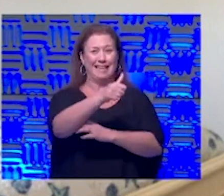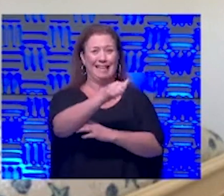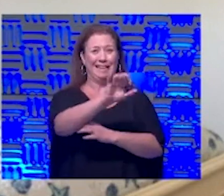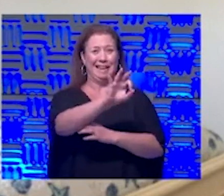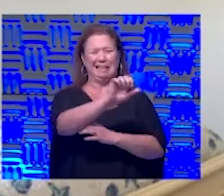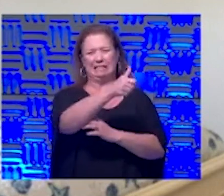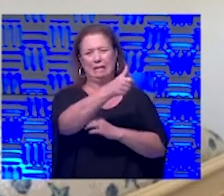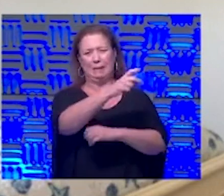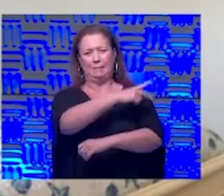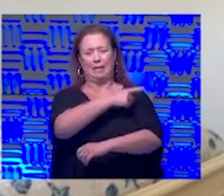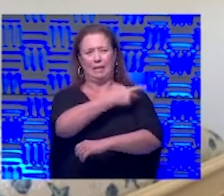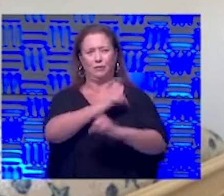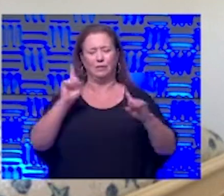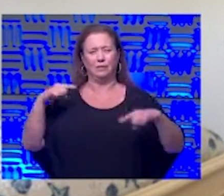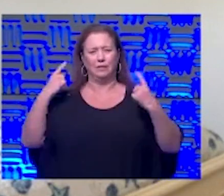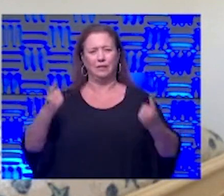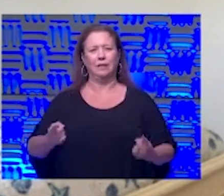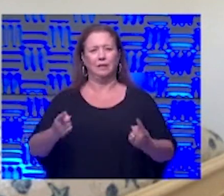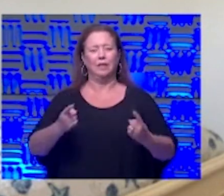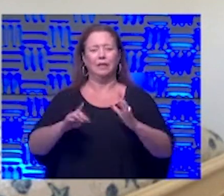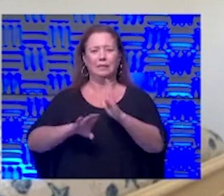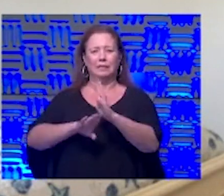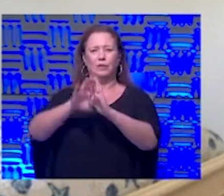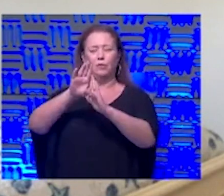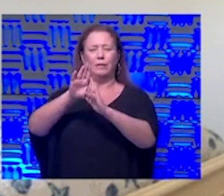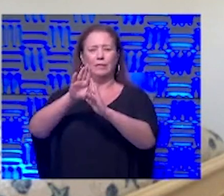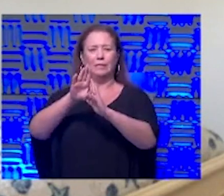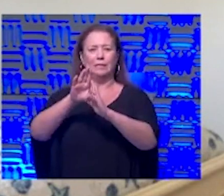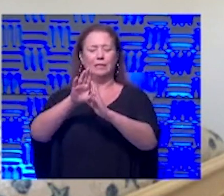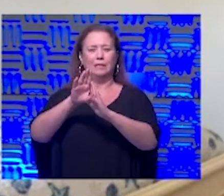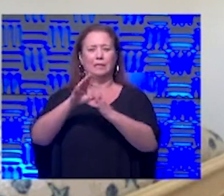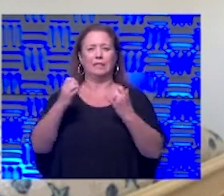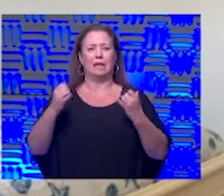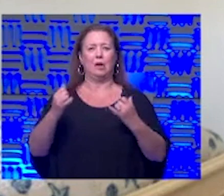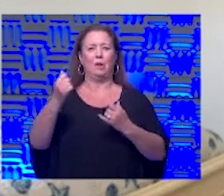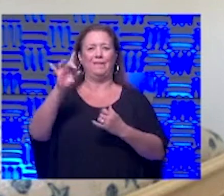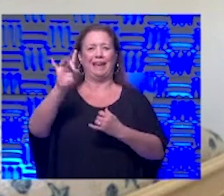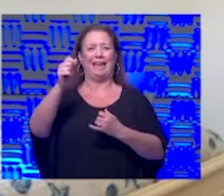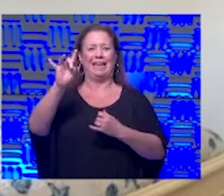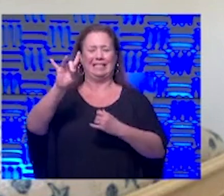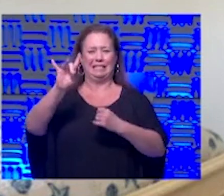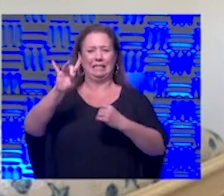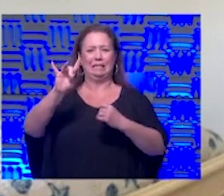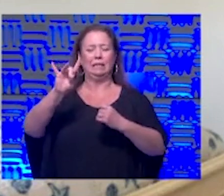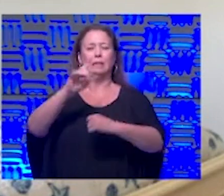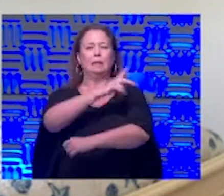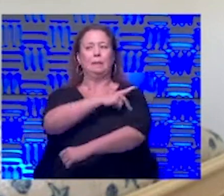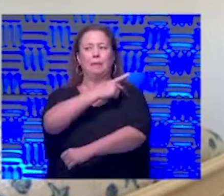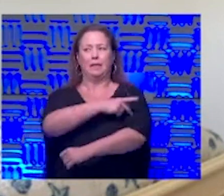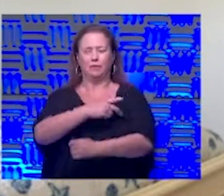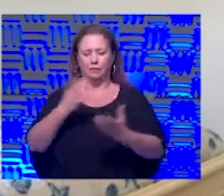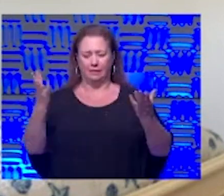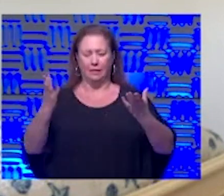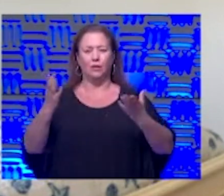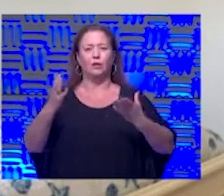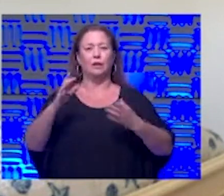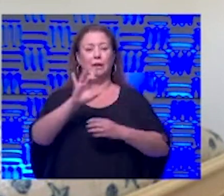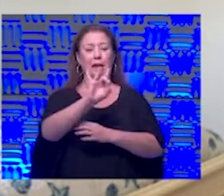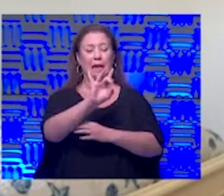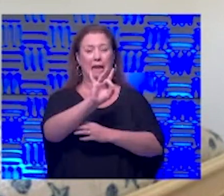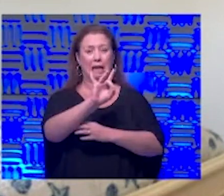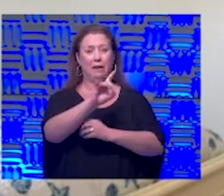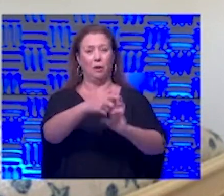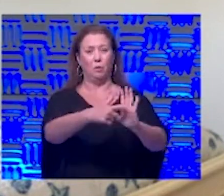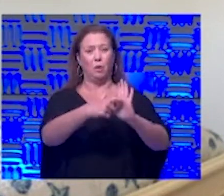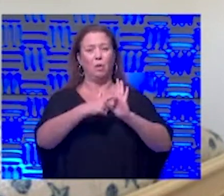10 patients. Over the last couple of days, it has gone up. We currently have 18 patients in-house. 8 of those are